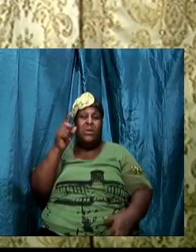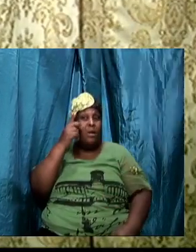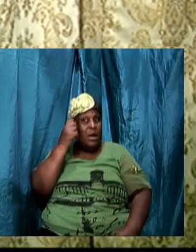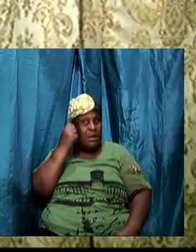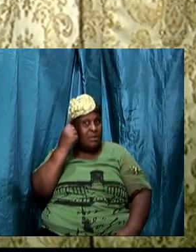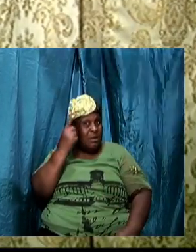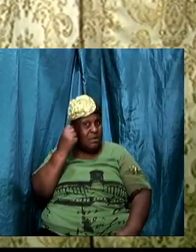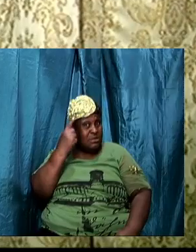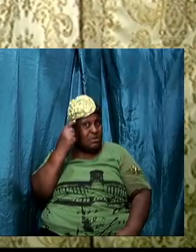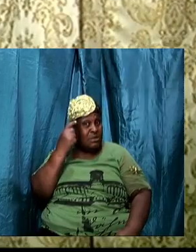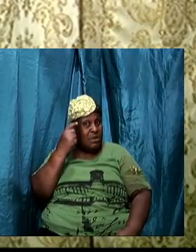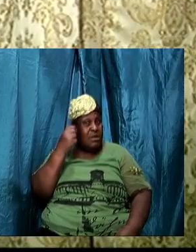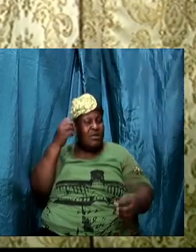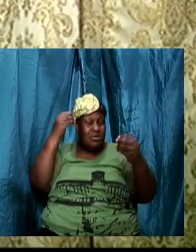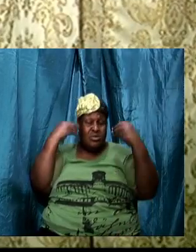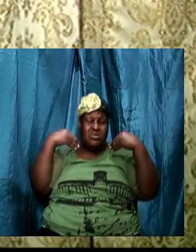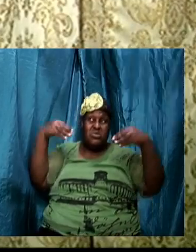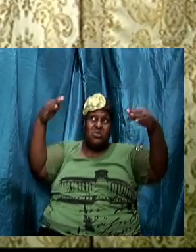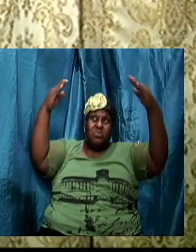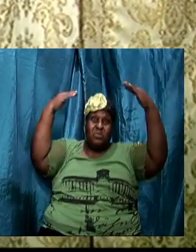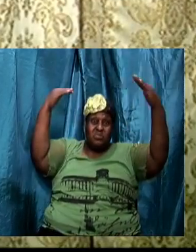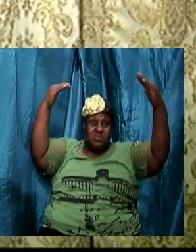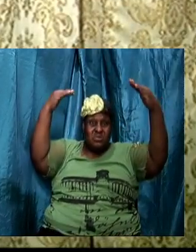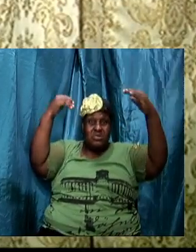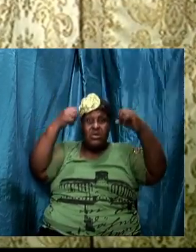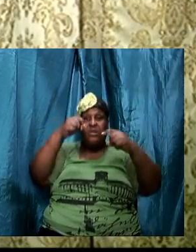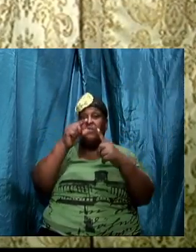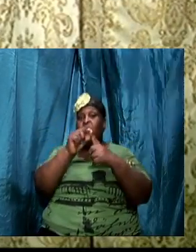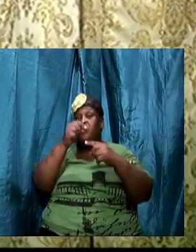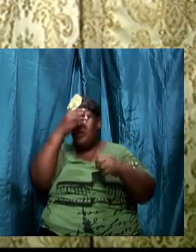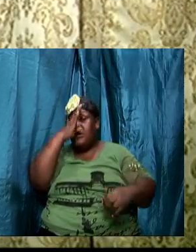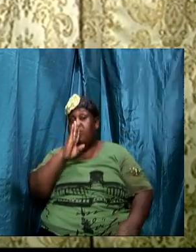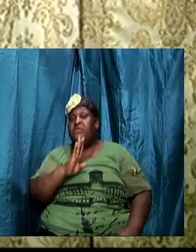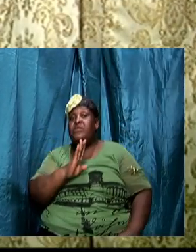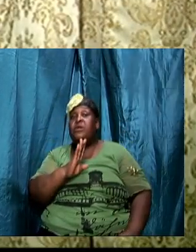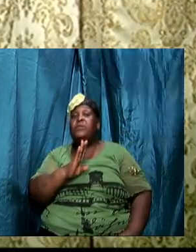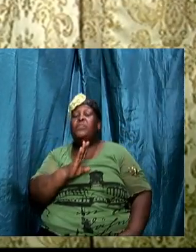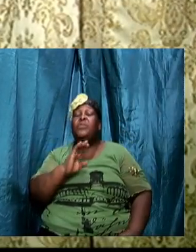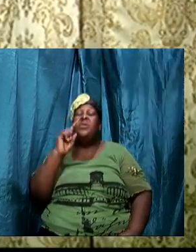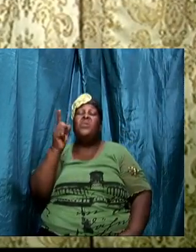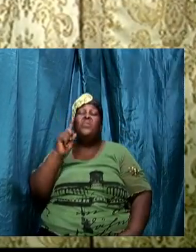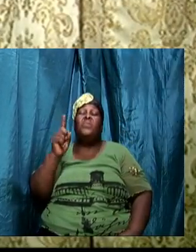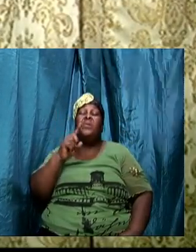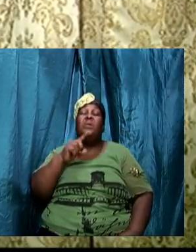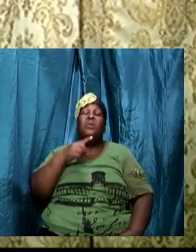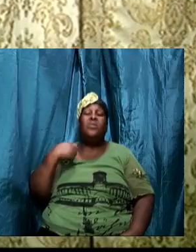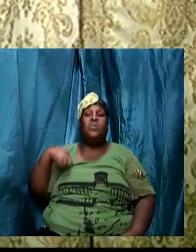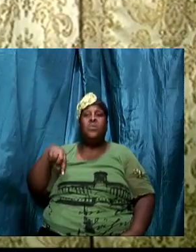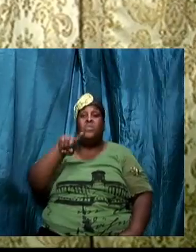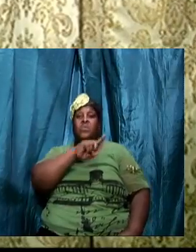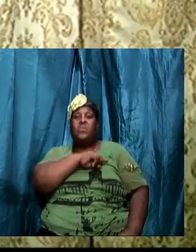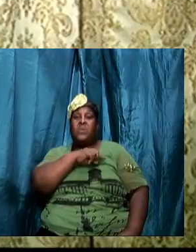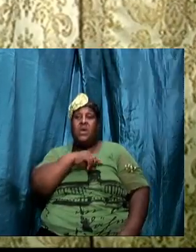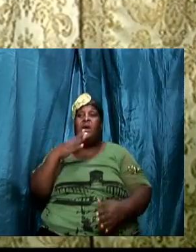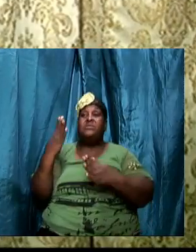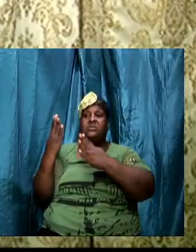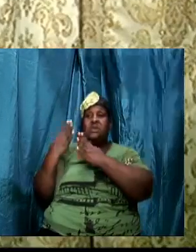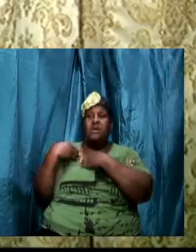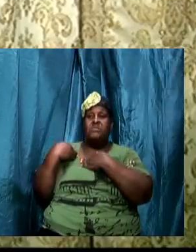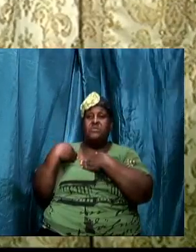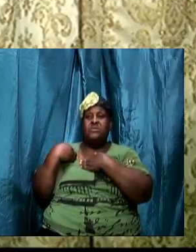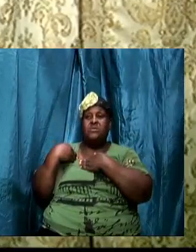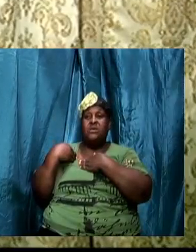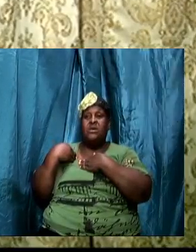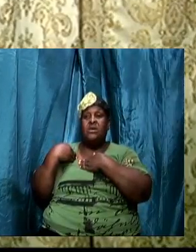the supremacy of the words of Almighty God, where we accept and we embrace the fact